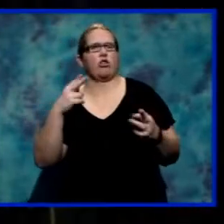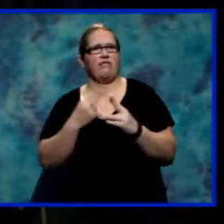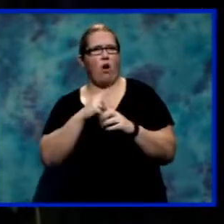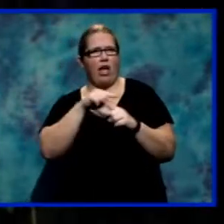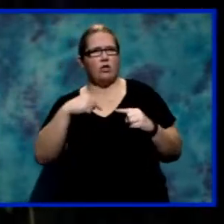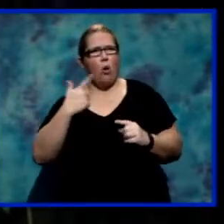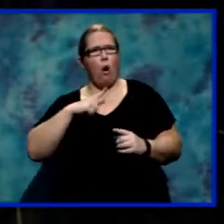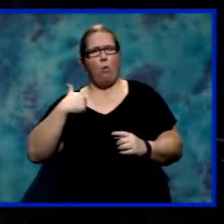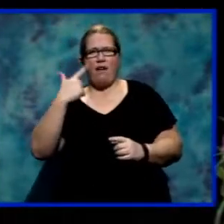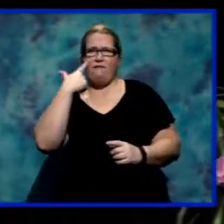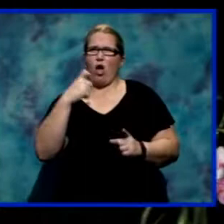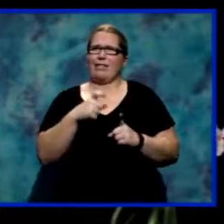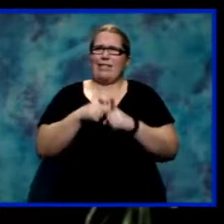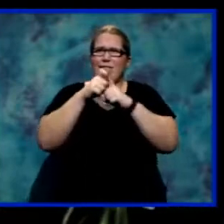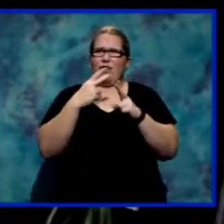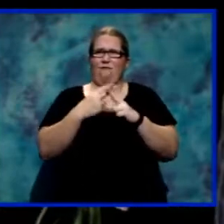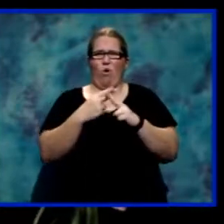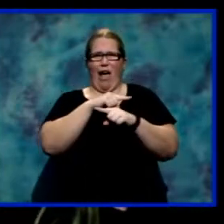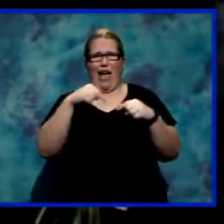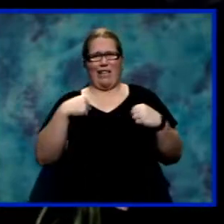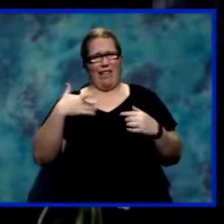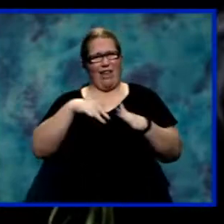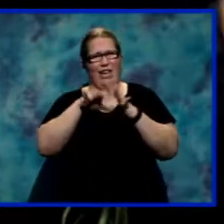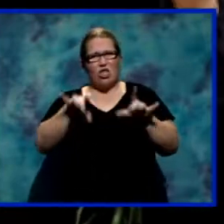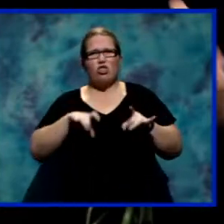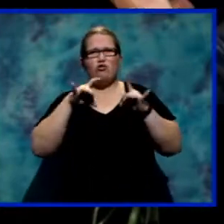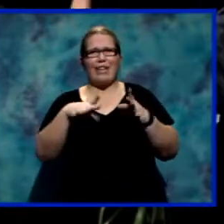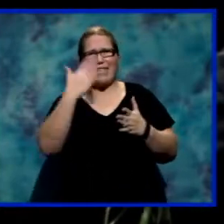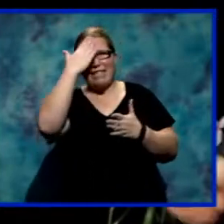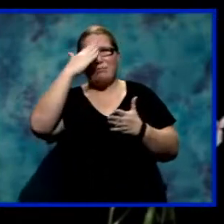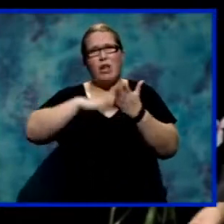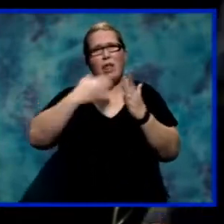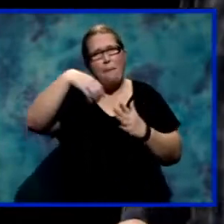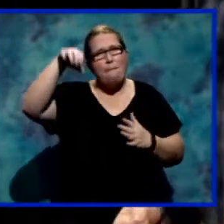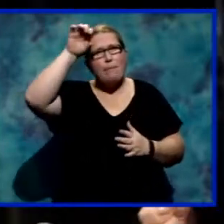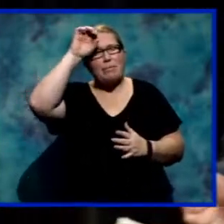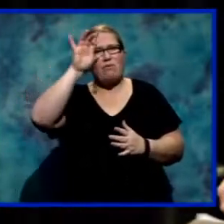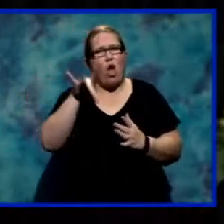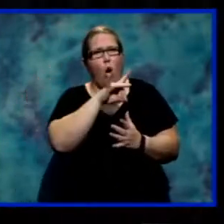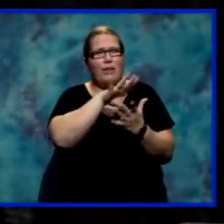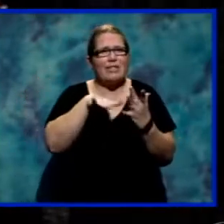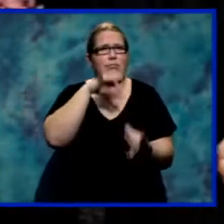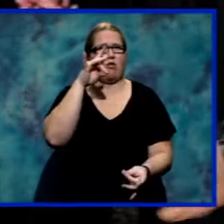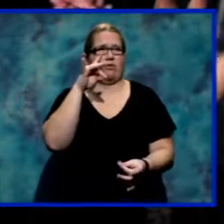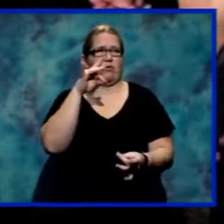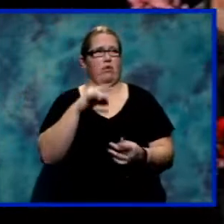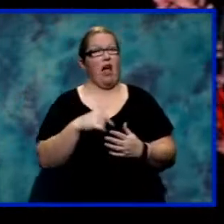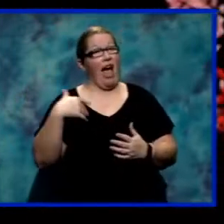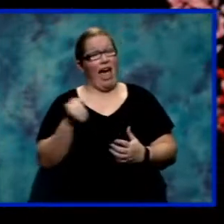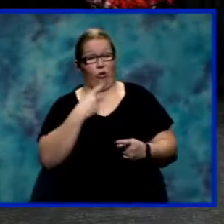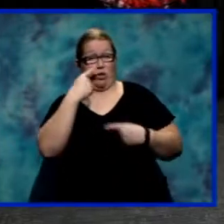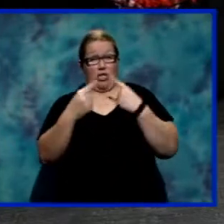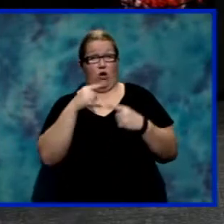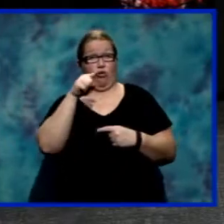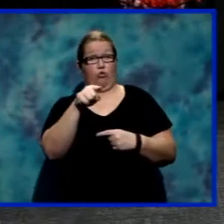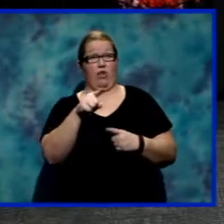it so difficult as human beings living in Australia experiencing the baptism of the Holy Spirit. And I got to tell you right at